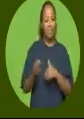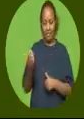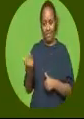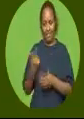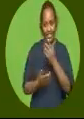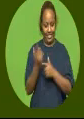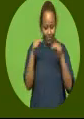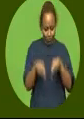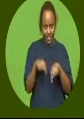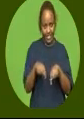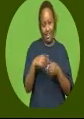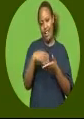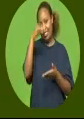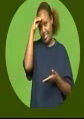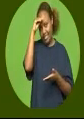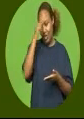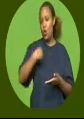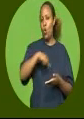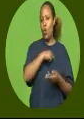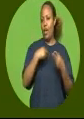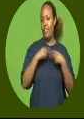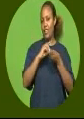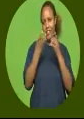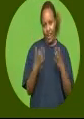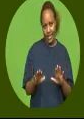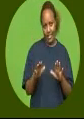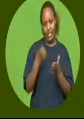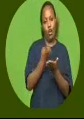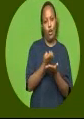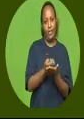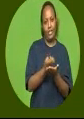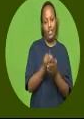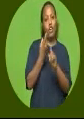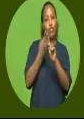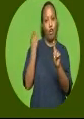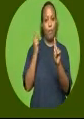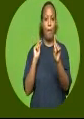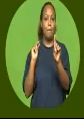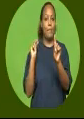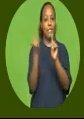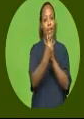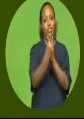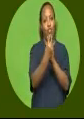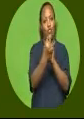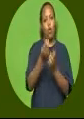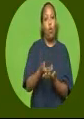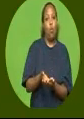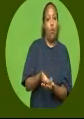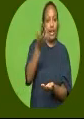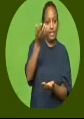defined economics from perspectives of wealth, welfare, and